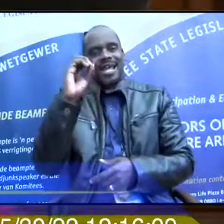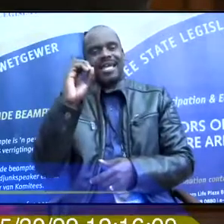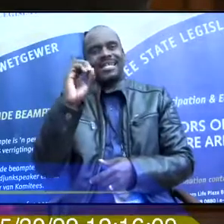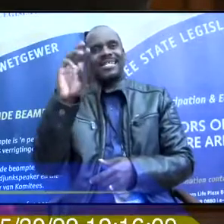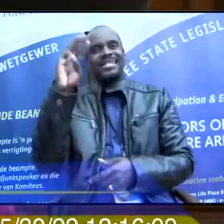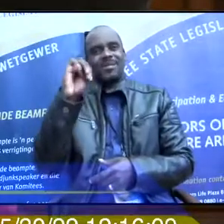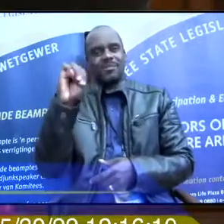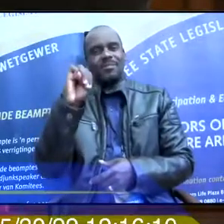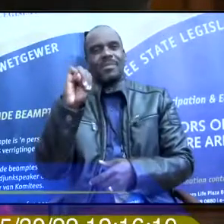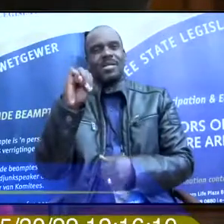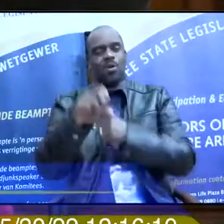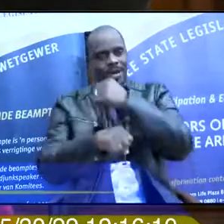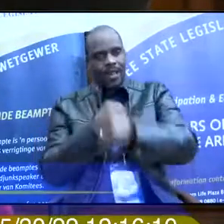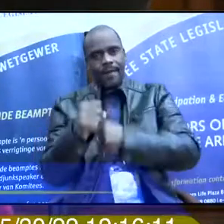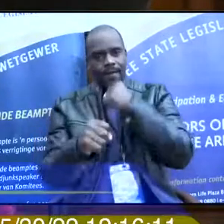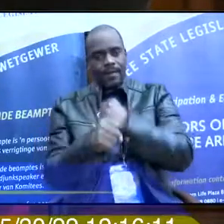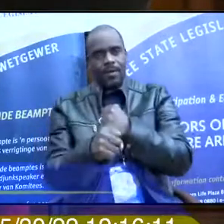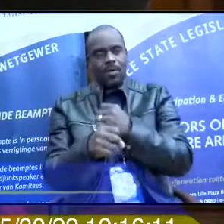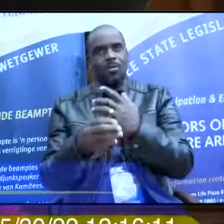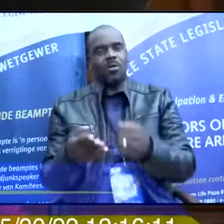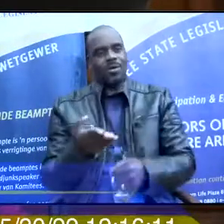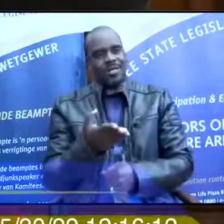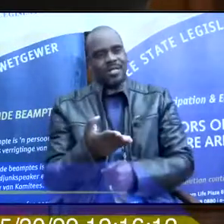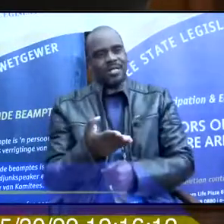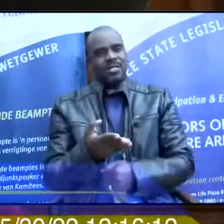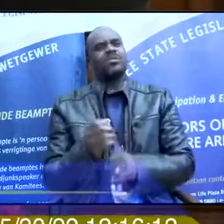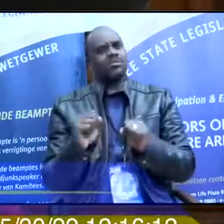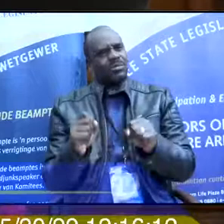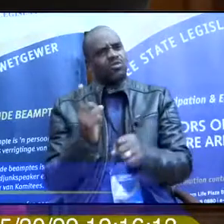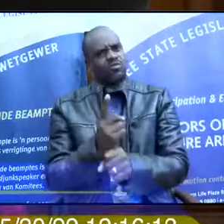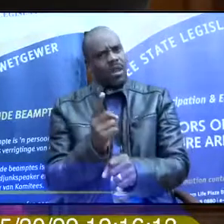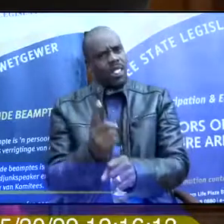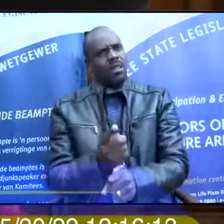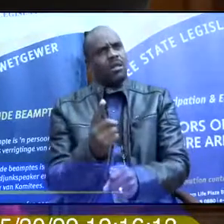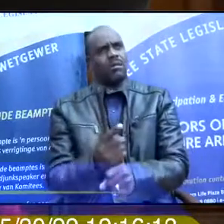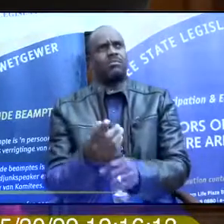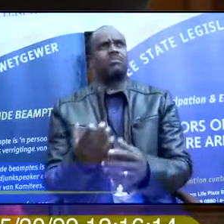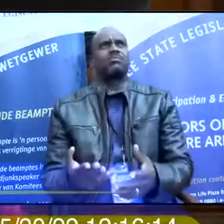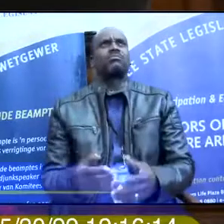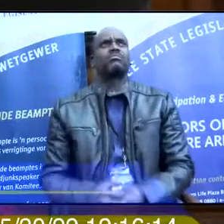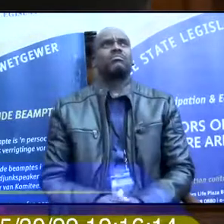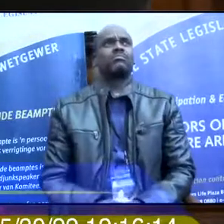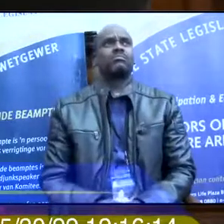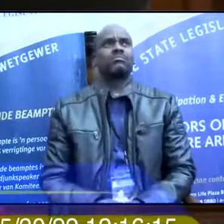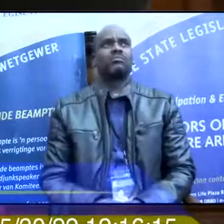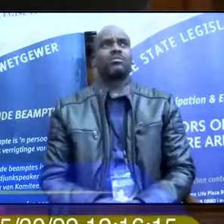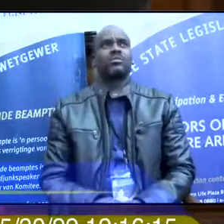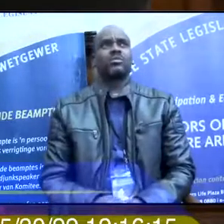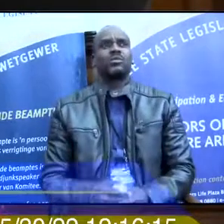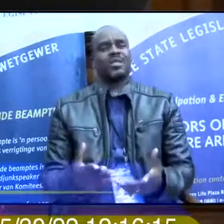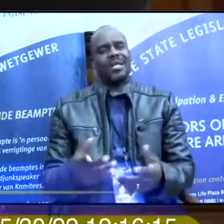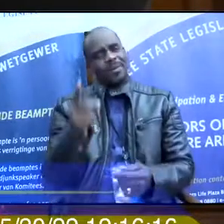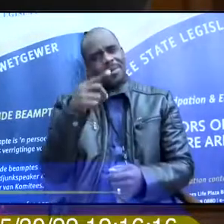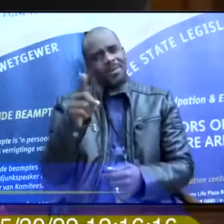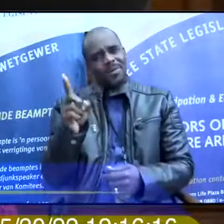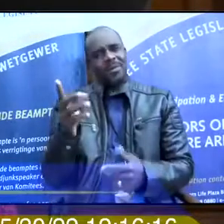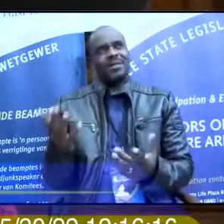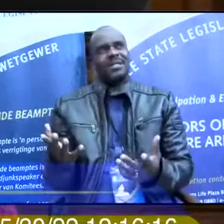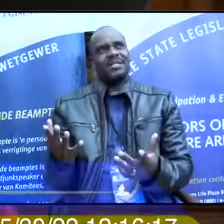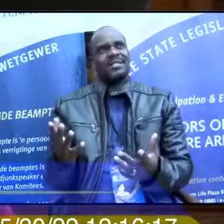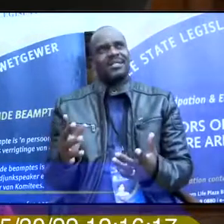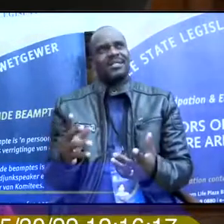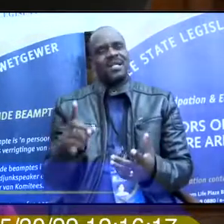that is a normal uh wage i mean uh package for them it cannot be correct we